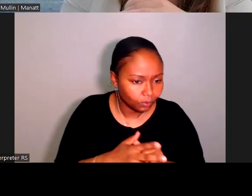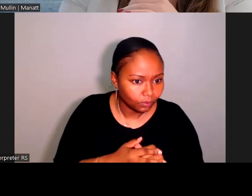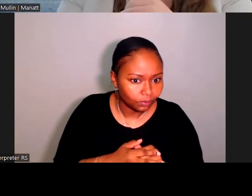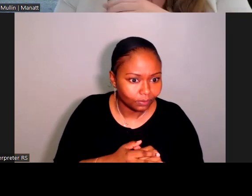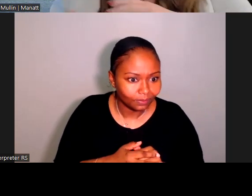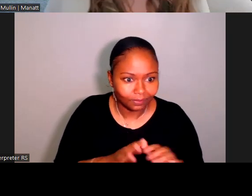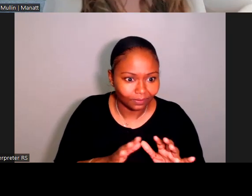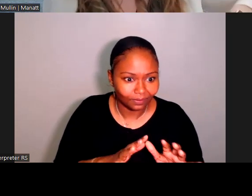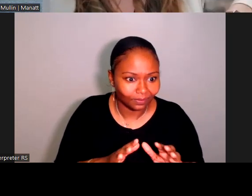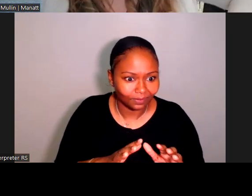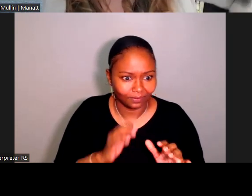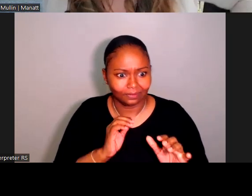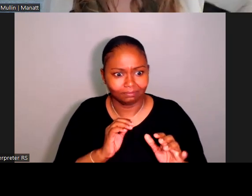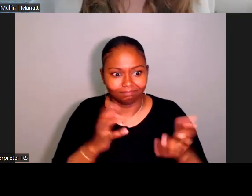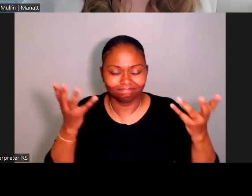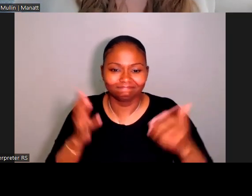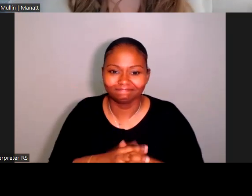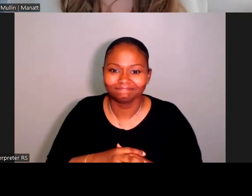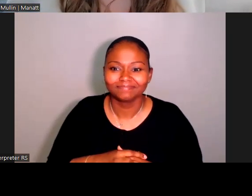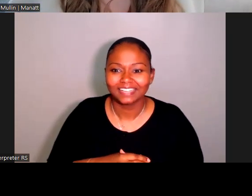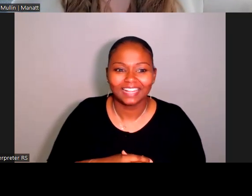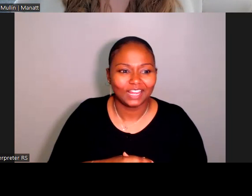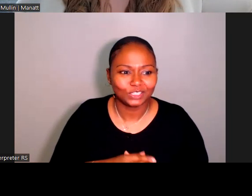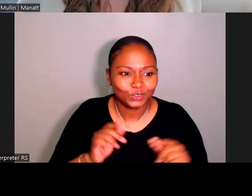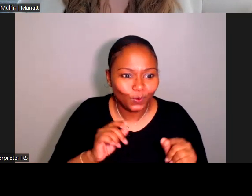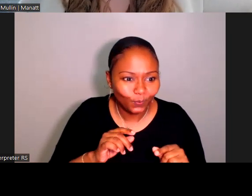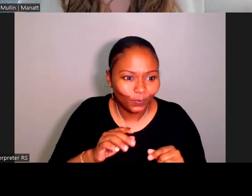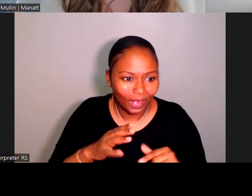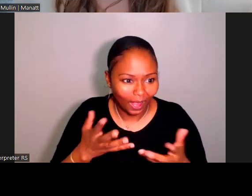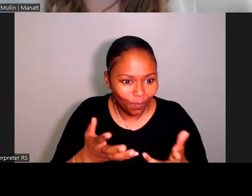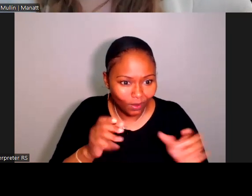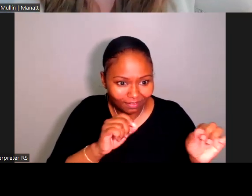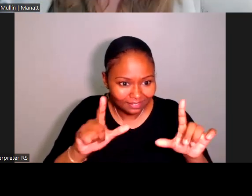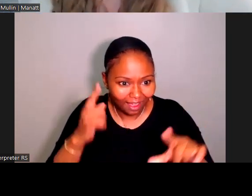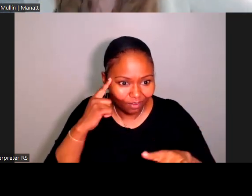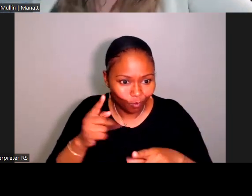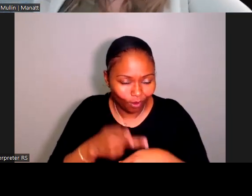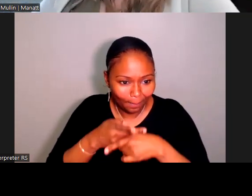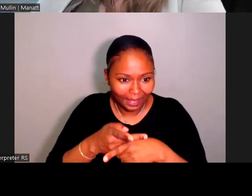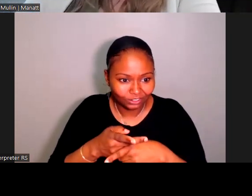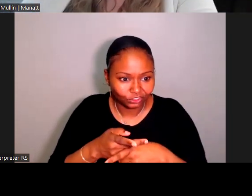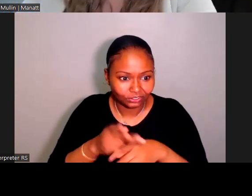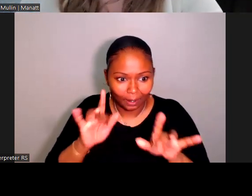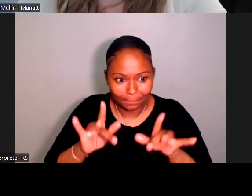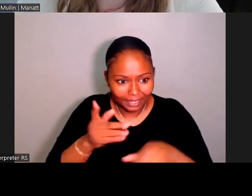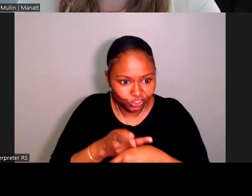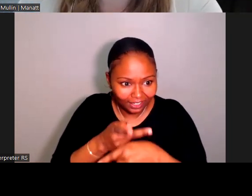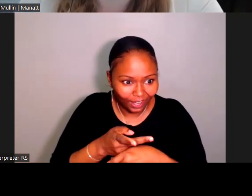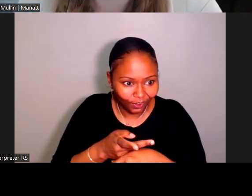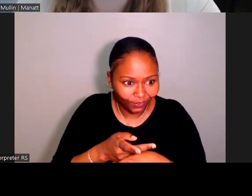great. So if we could just go to the compassionate care section. Thank you. So this